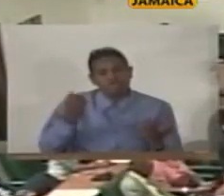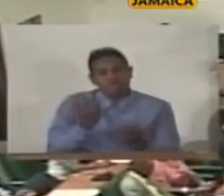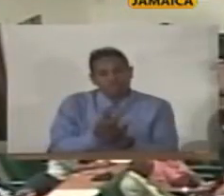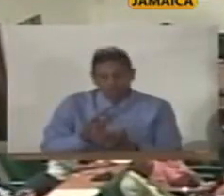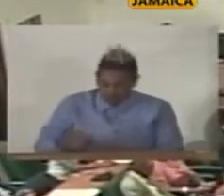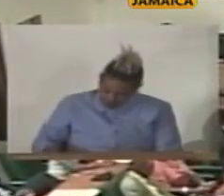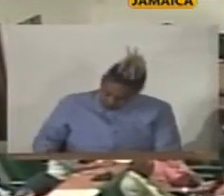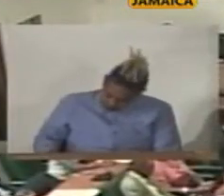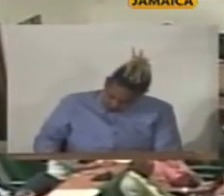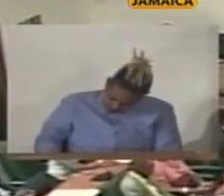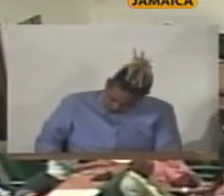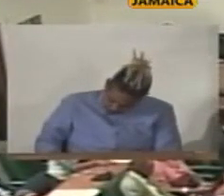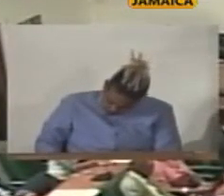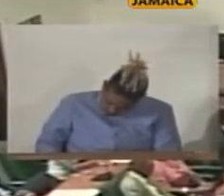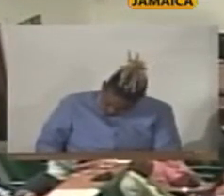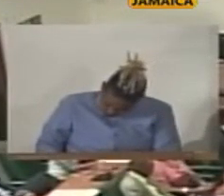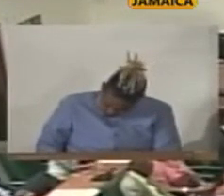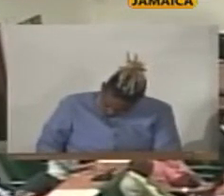Mr. Samuda.